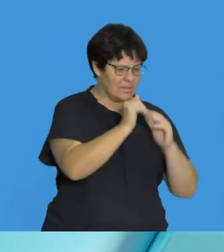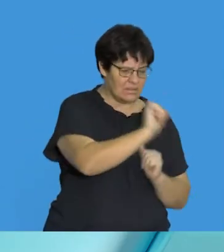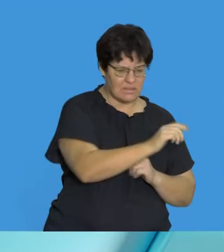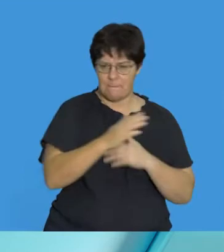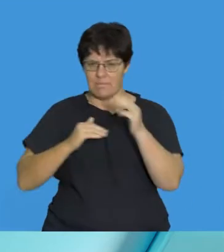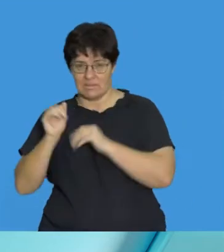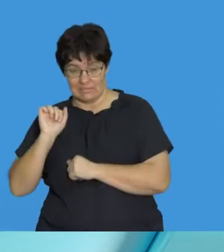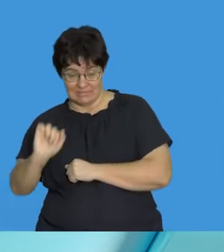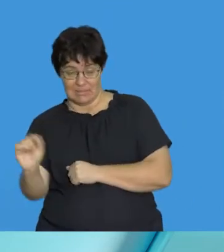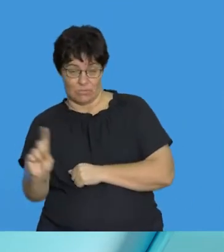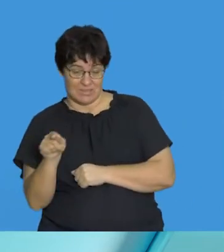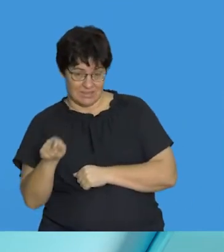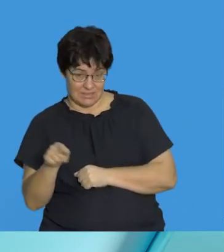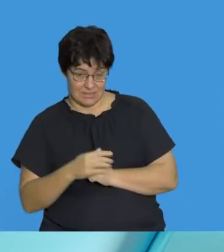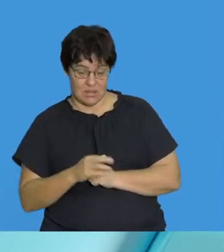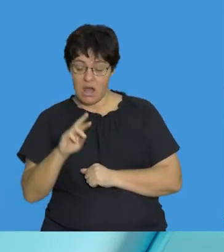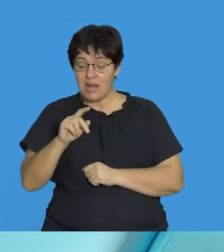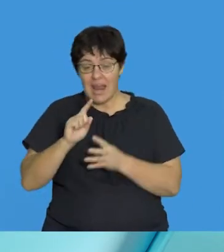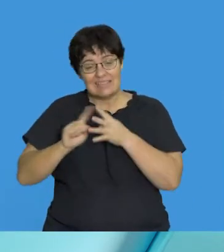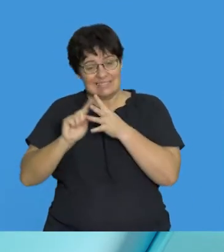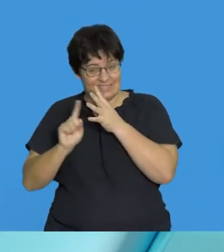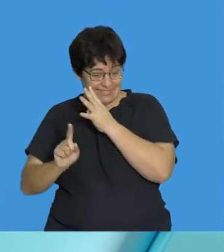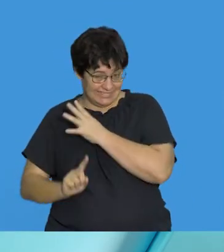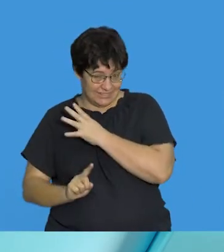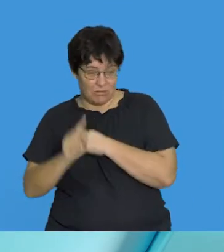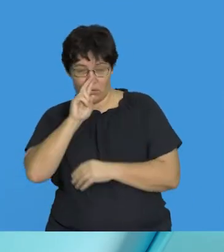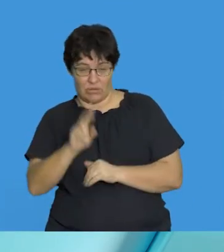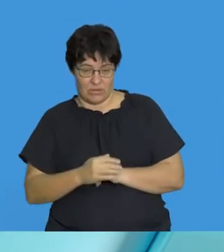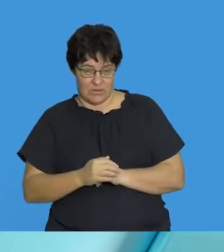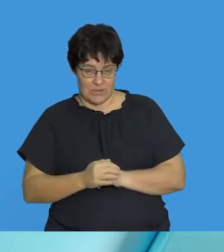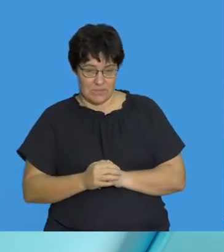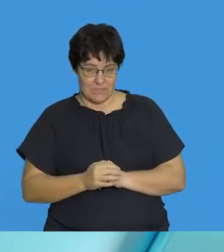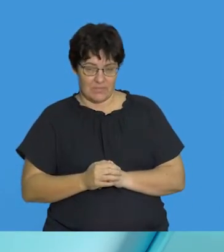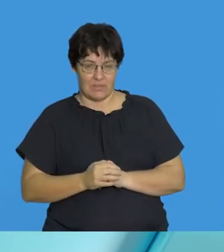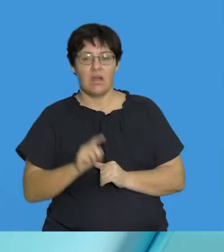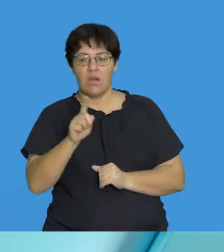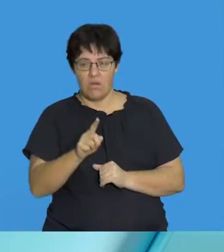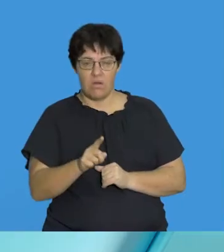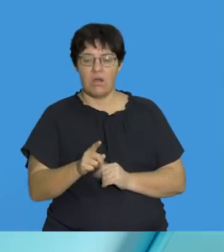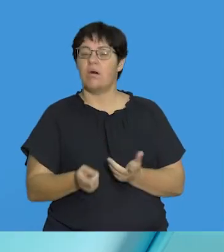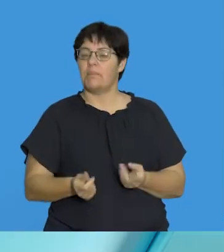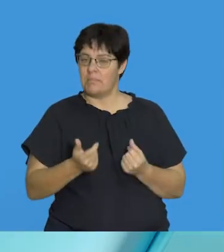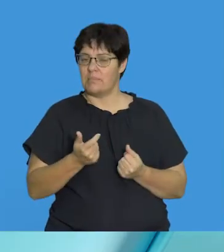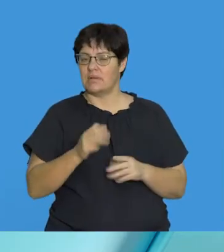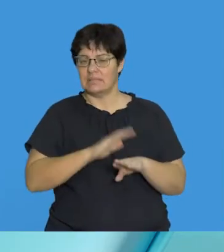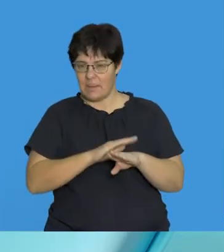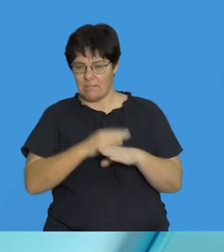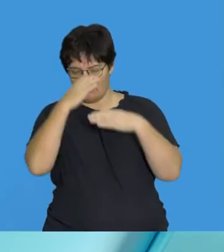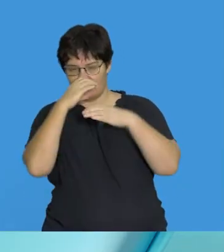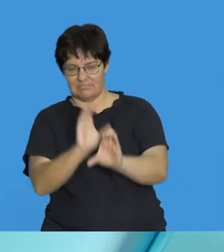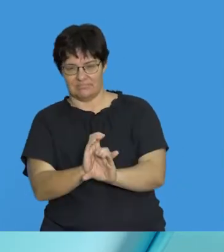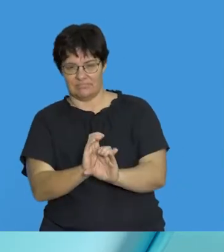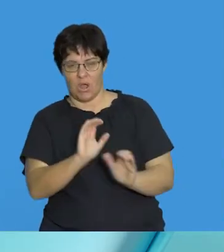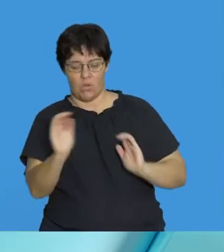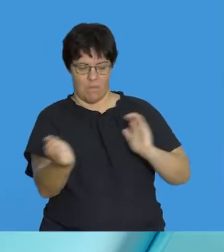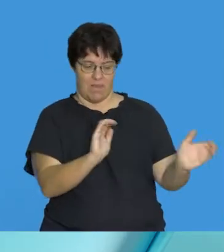understand what the building blocks of RNA was. We've looked at the types of RNA as well, guys, in the segment, and you guys have kind of spent some